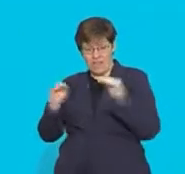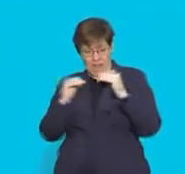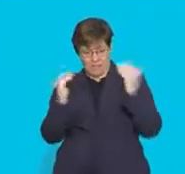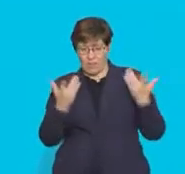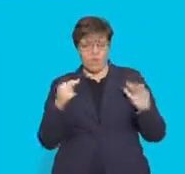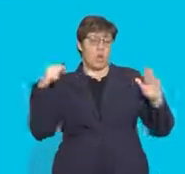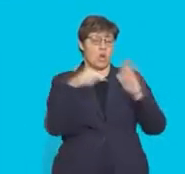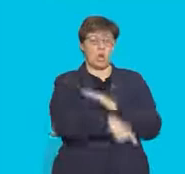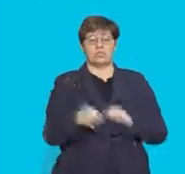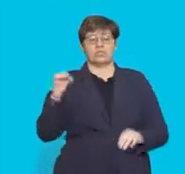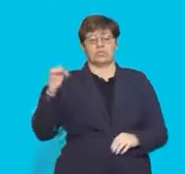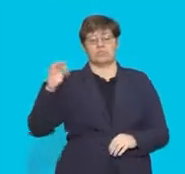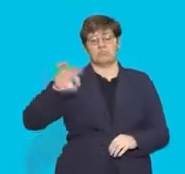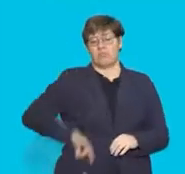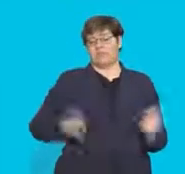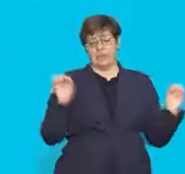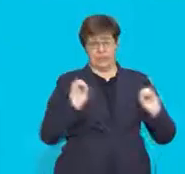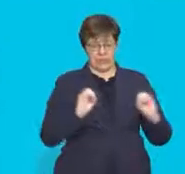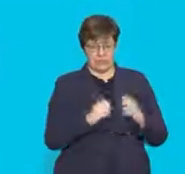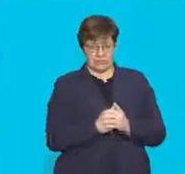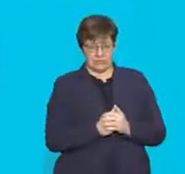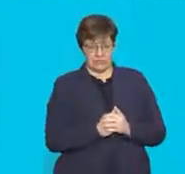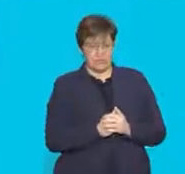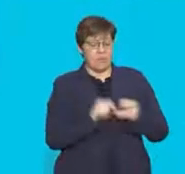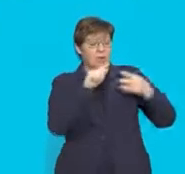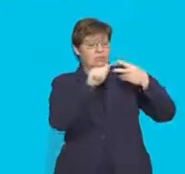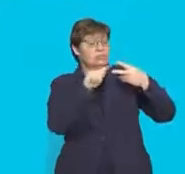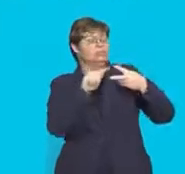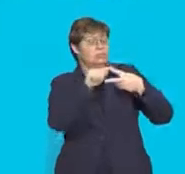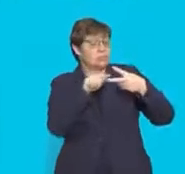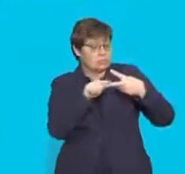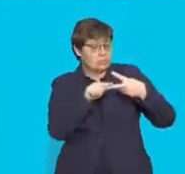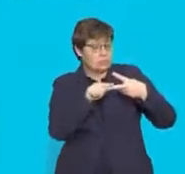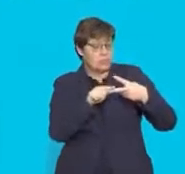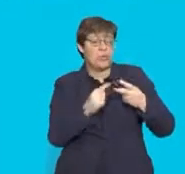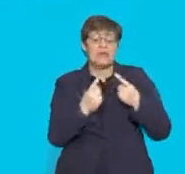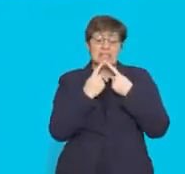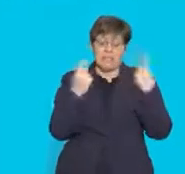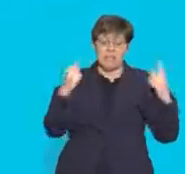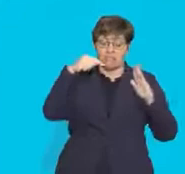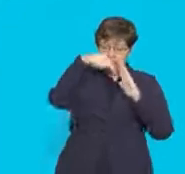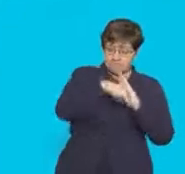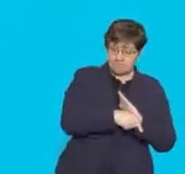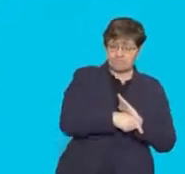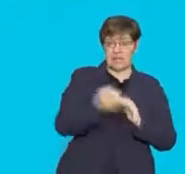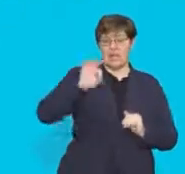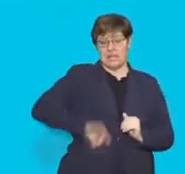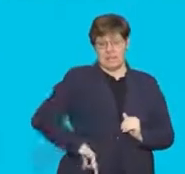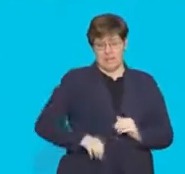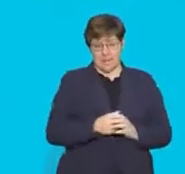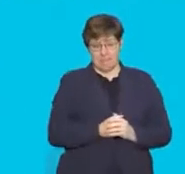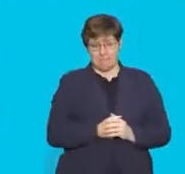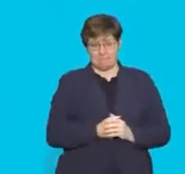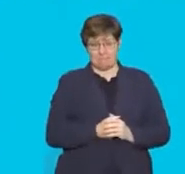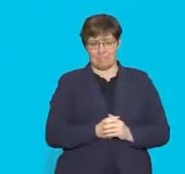right. Now remember, there are two things that you need in your statement of comprehensive income. You